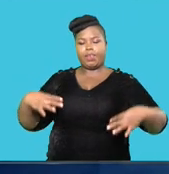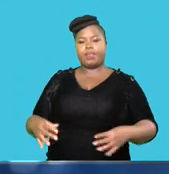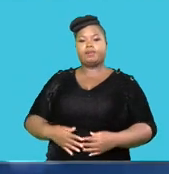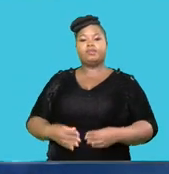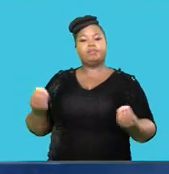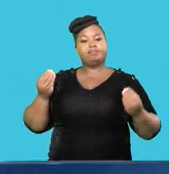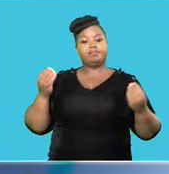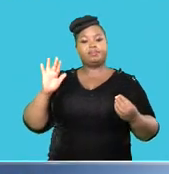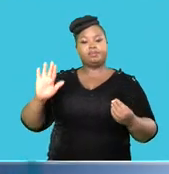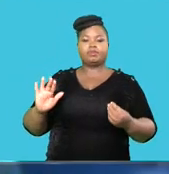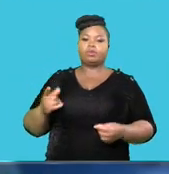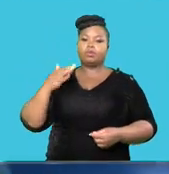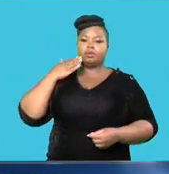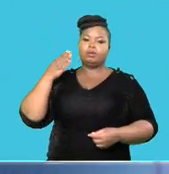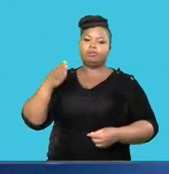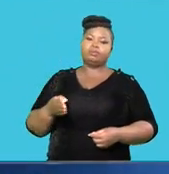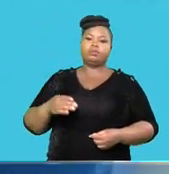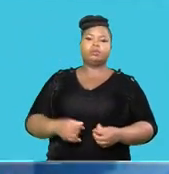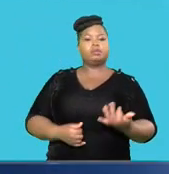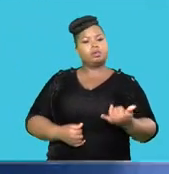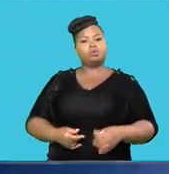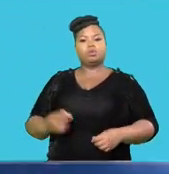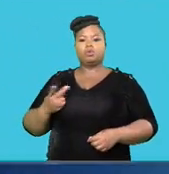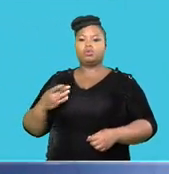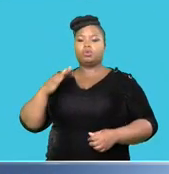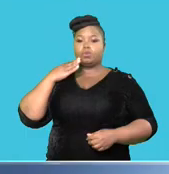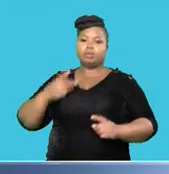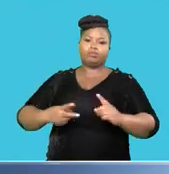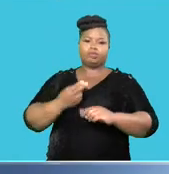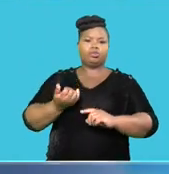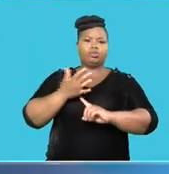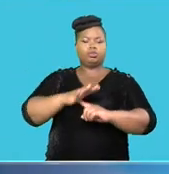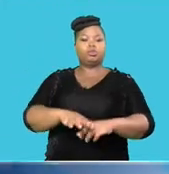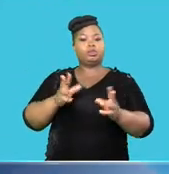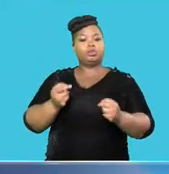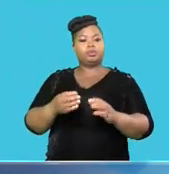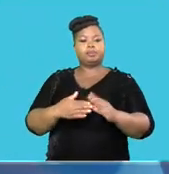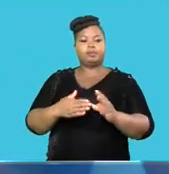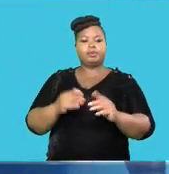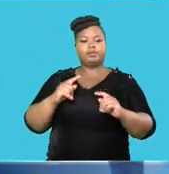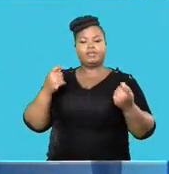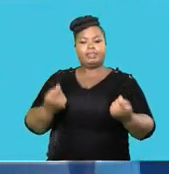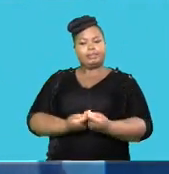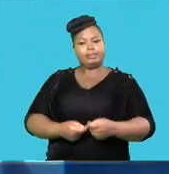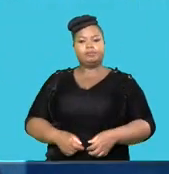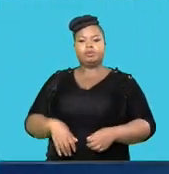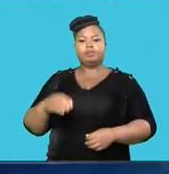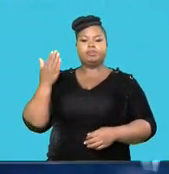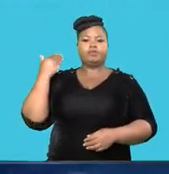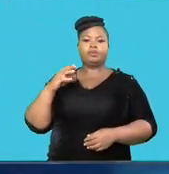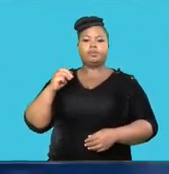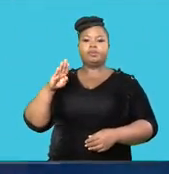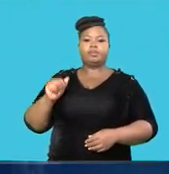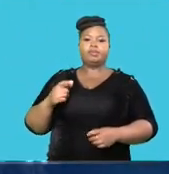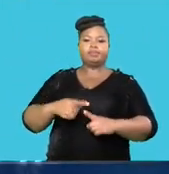Renowned for their supremacy in the paint, the Tigers stole the show when they revealed their newest member of the team, a formidable former NBA